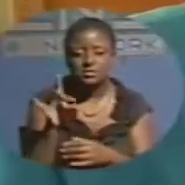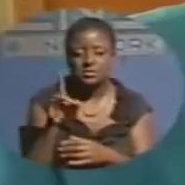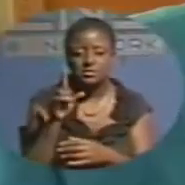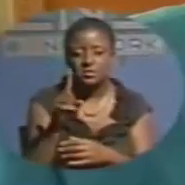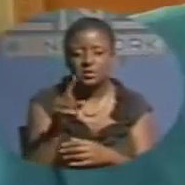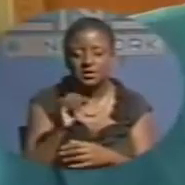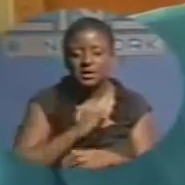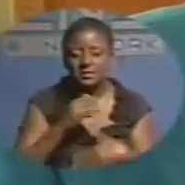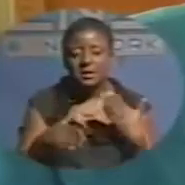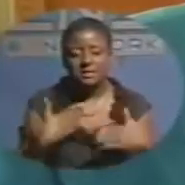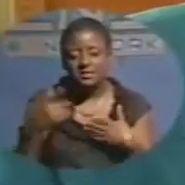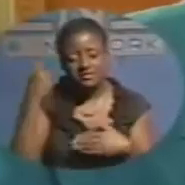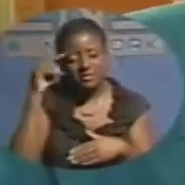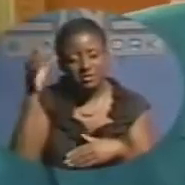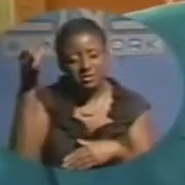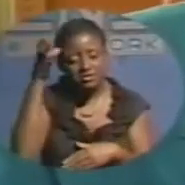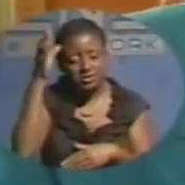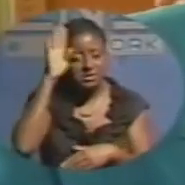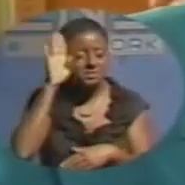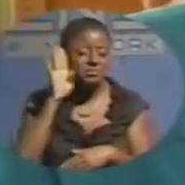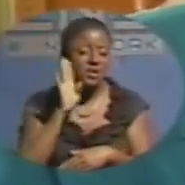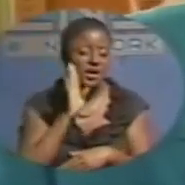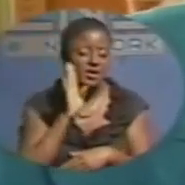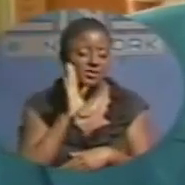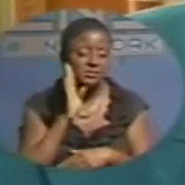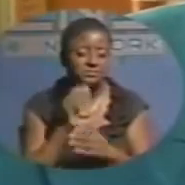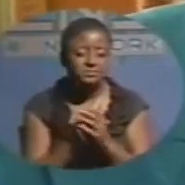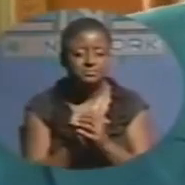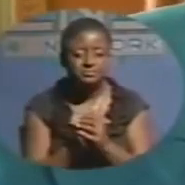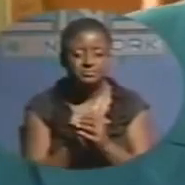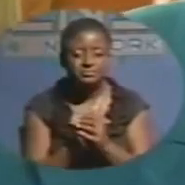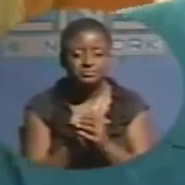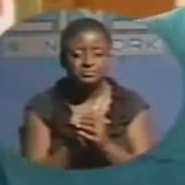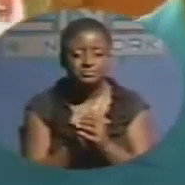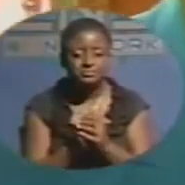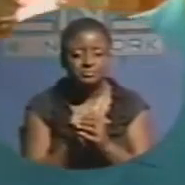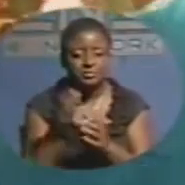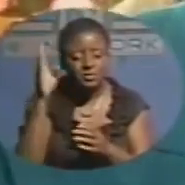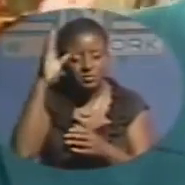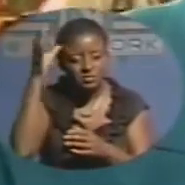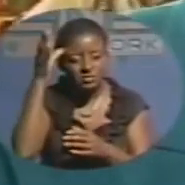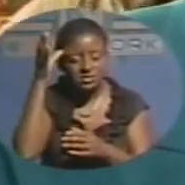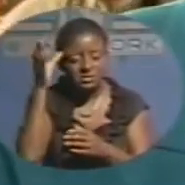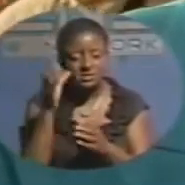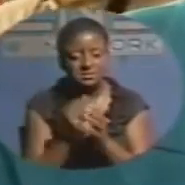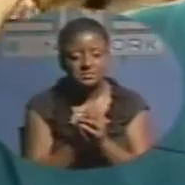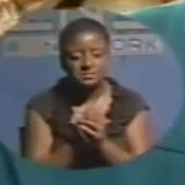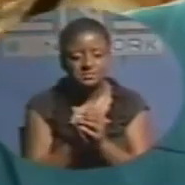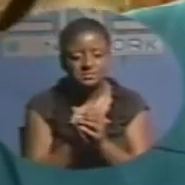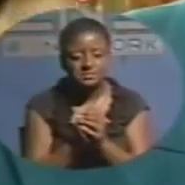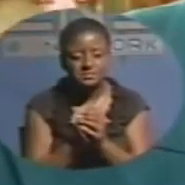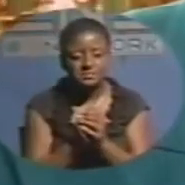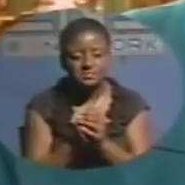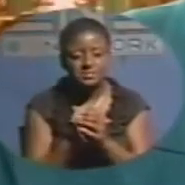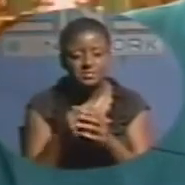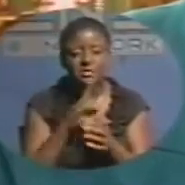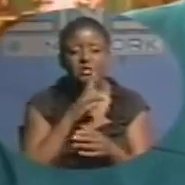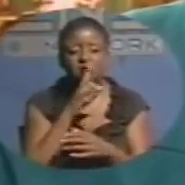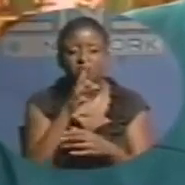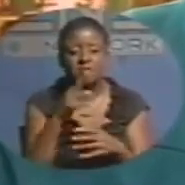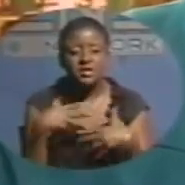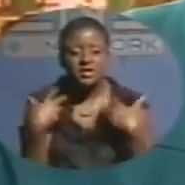happy for Chris Brown. You know, Chris has been a really hero to